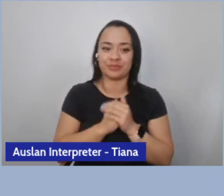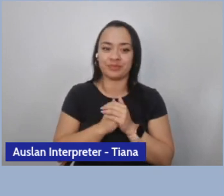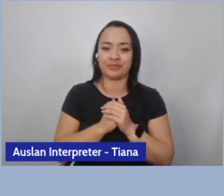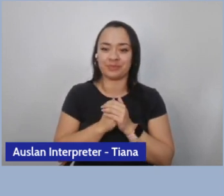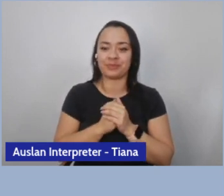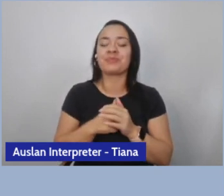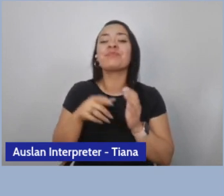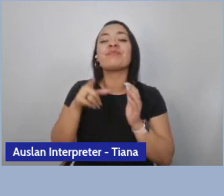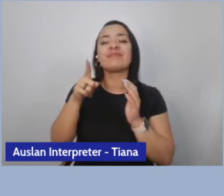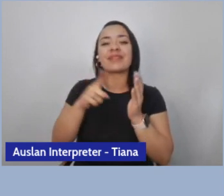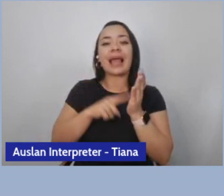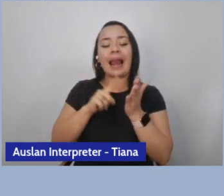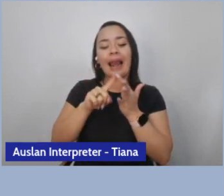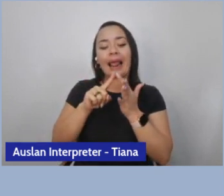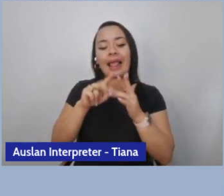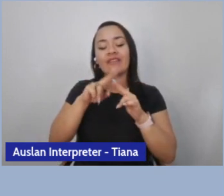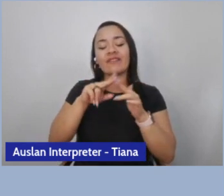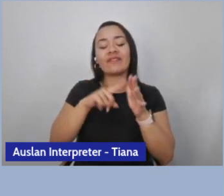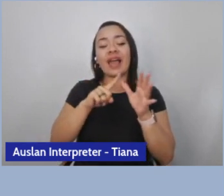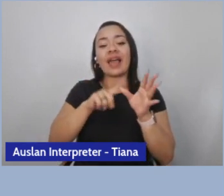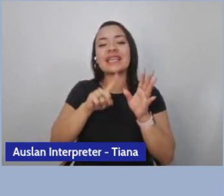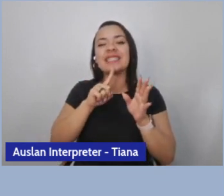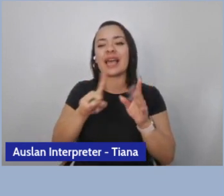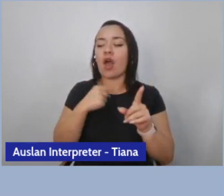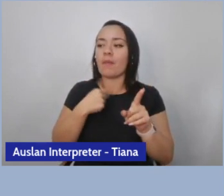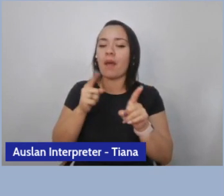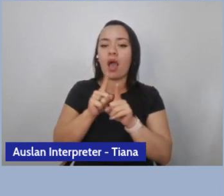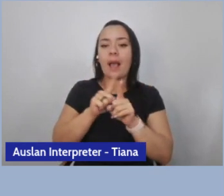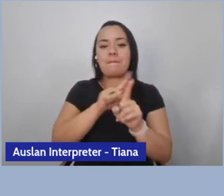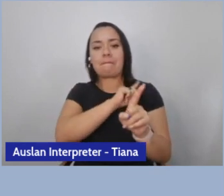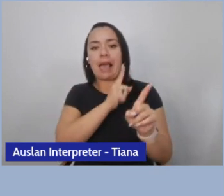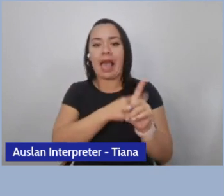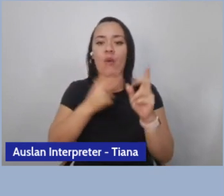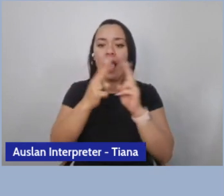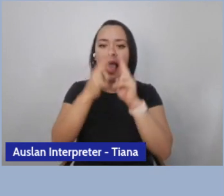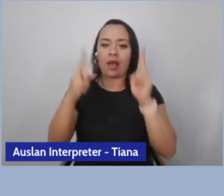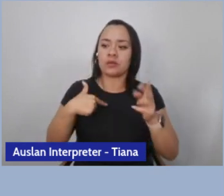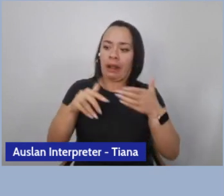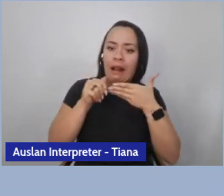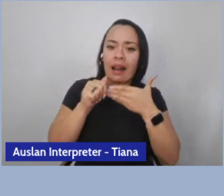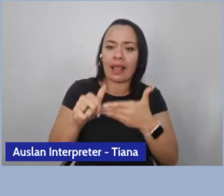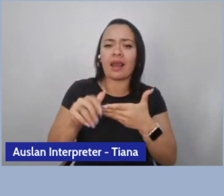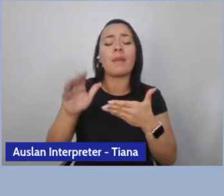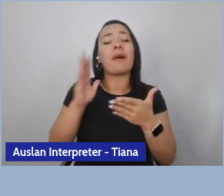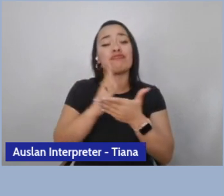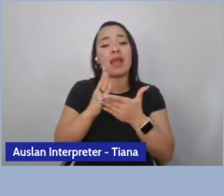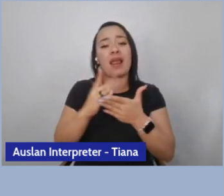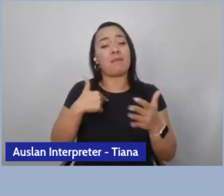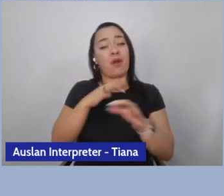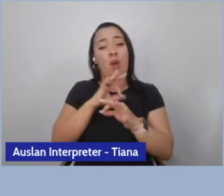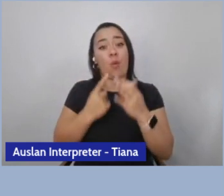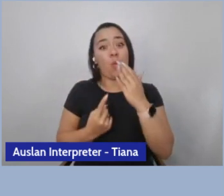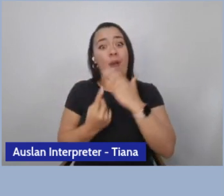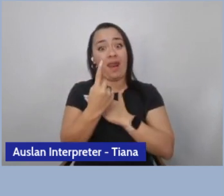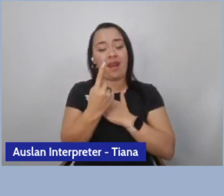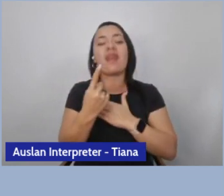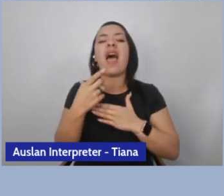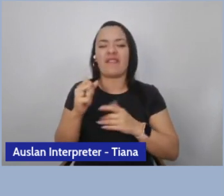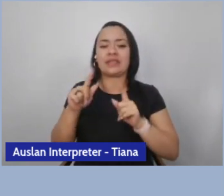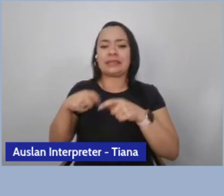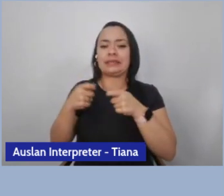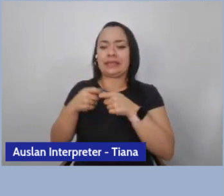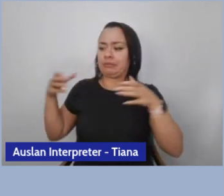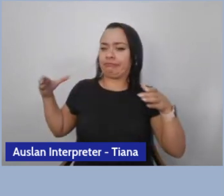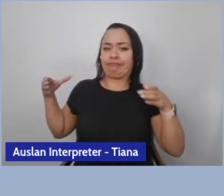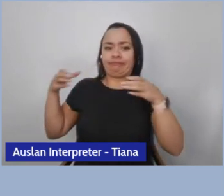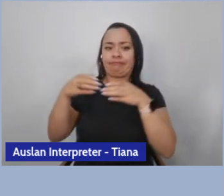as the powerhouse, but really I'm not. There is a very large team that has supported this work. And as you can see, they're listed